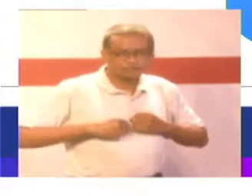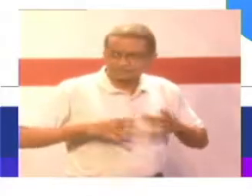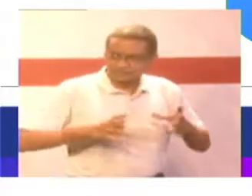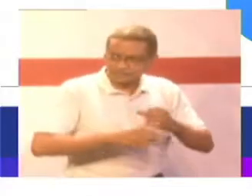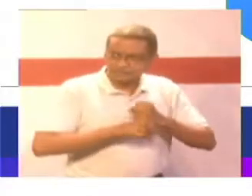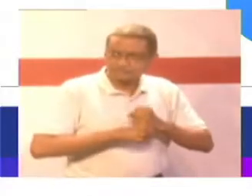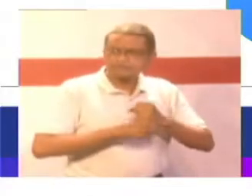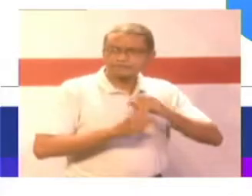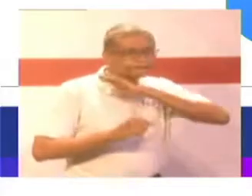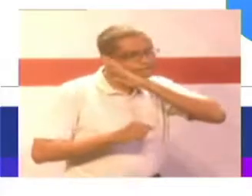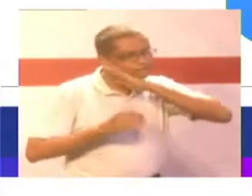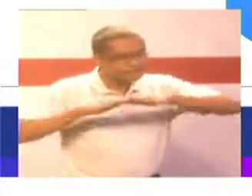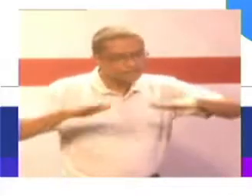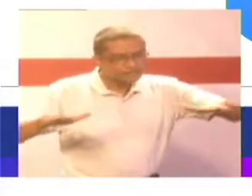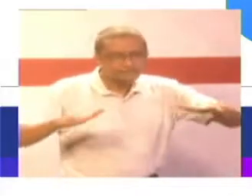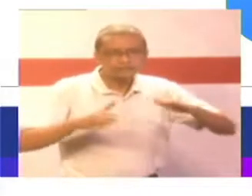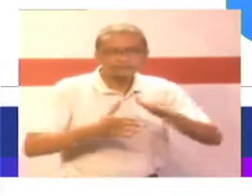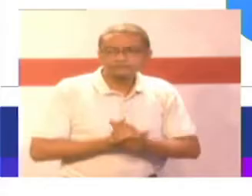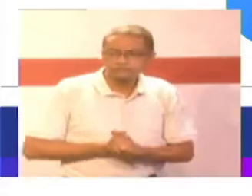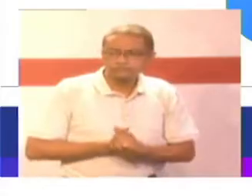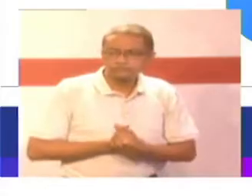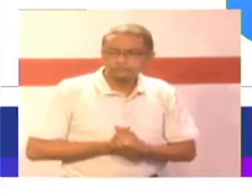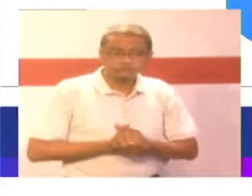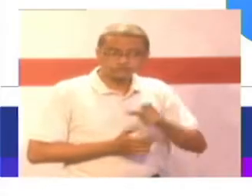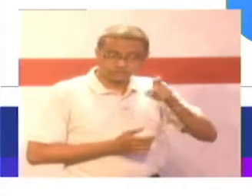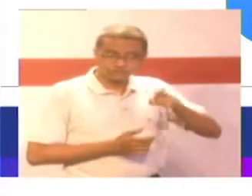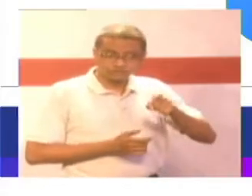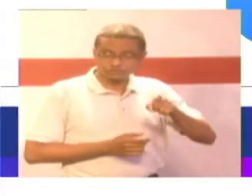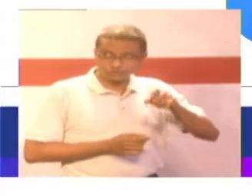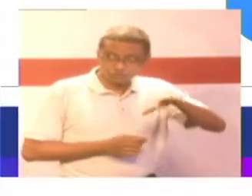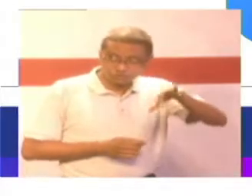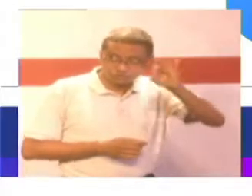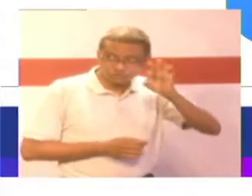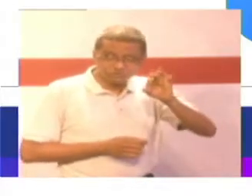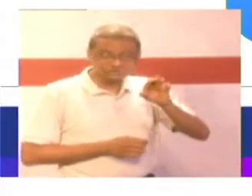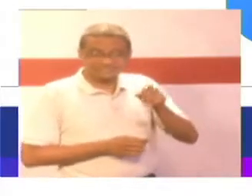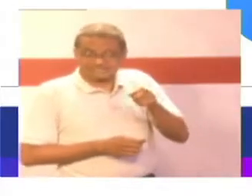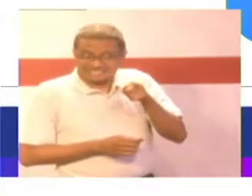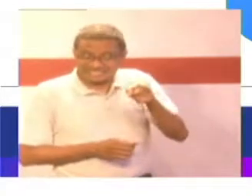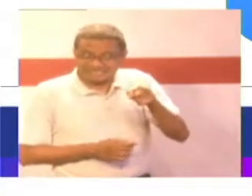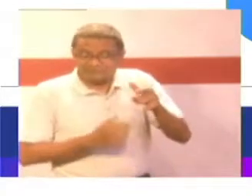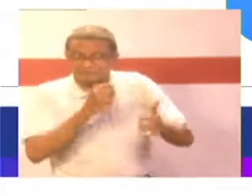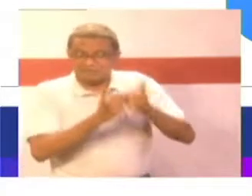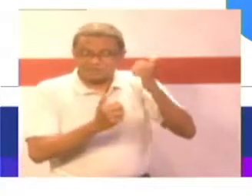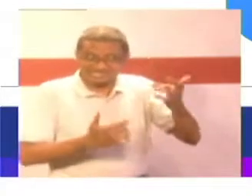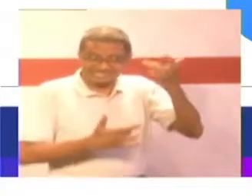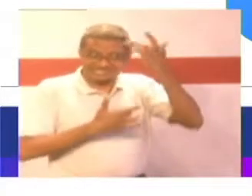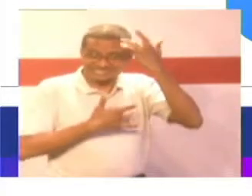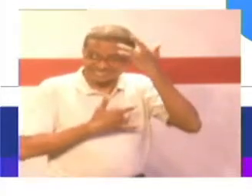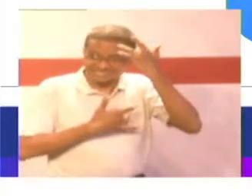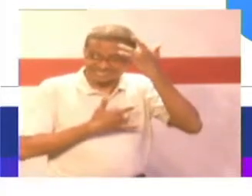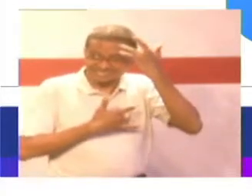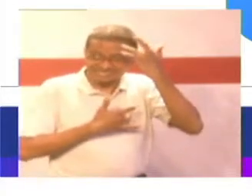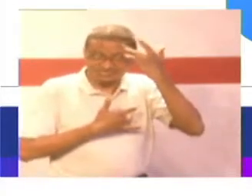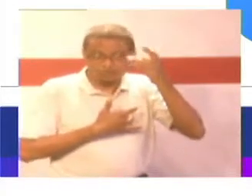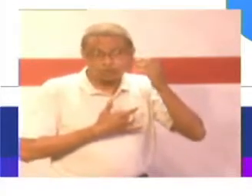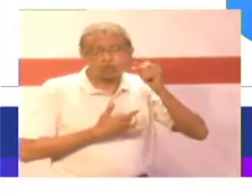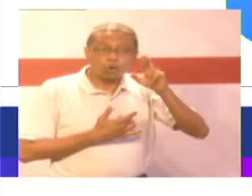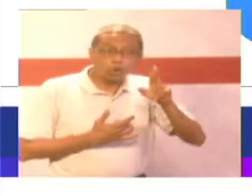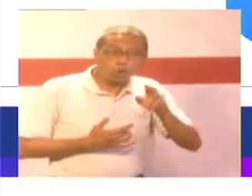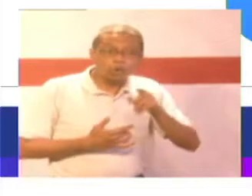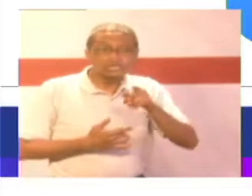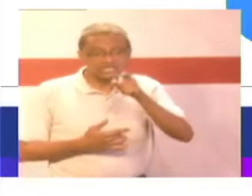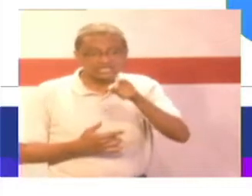it that you choose the patient that is most ill? Is it that you choose the patient that is most likely to survive?